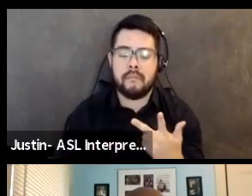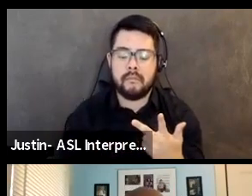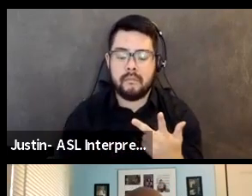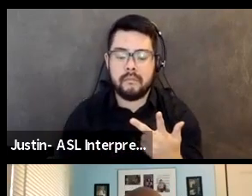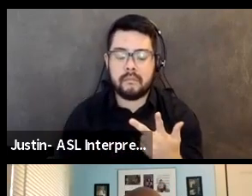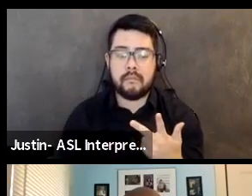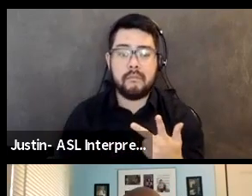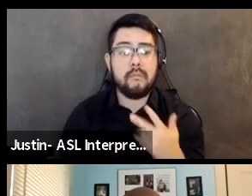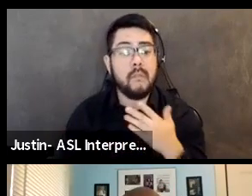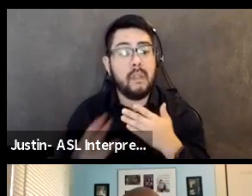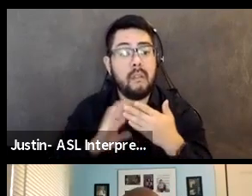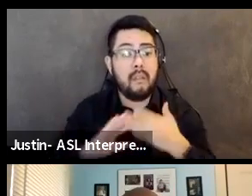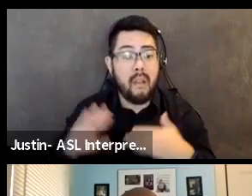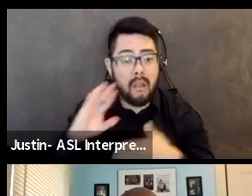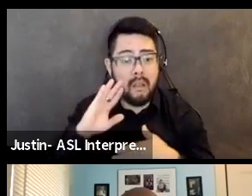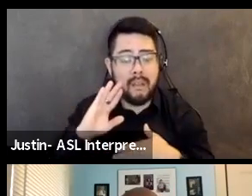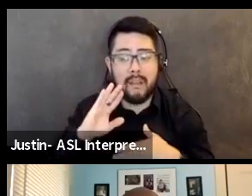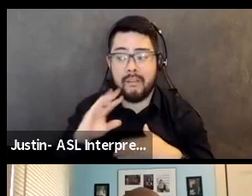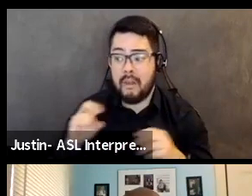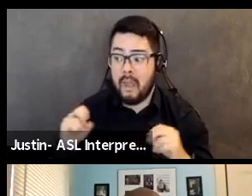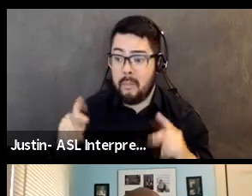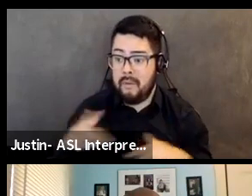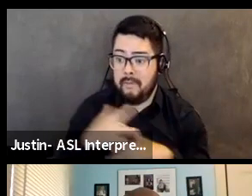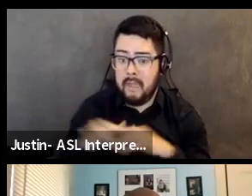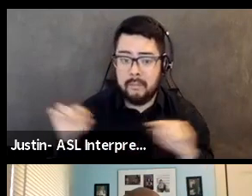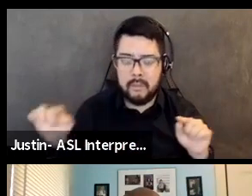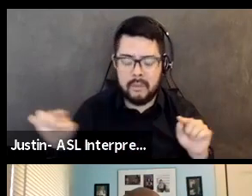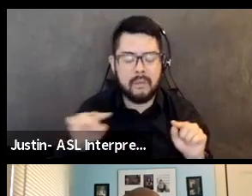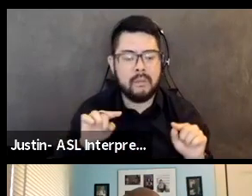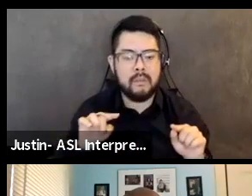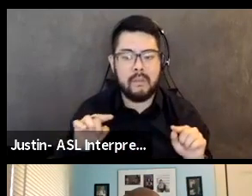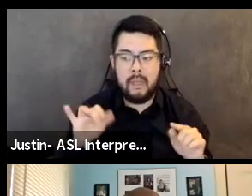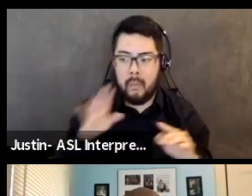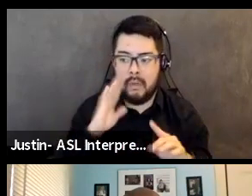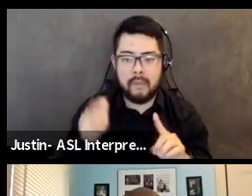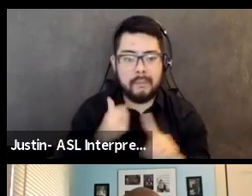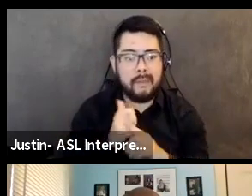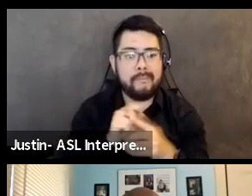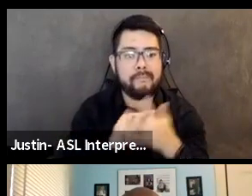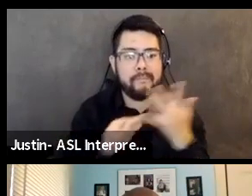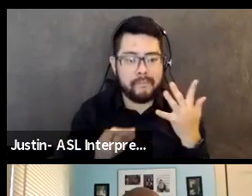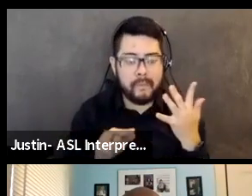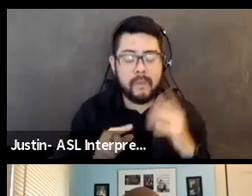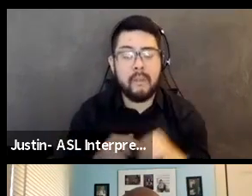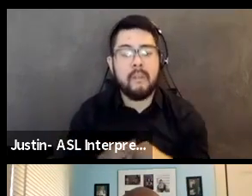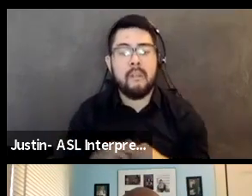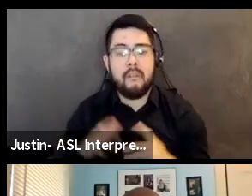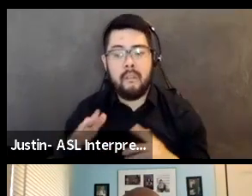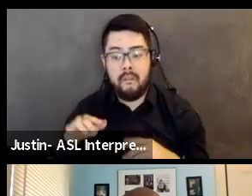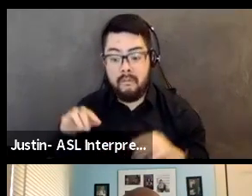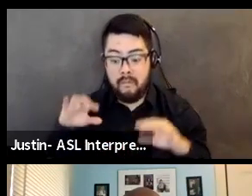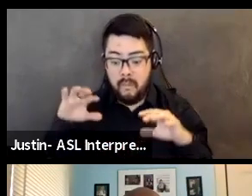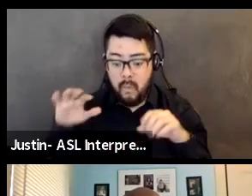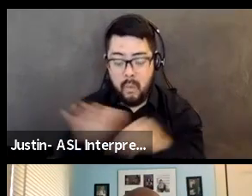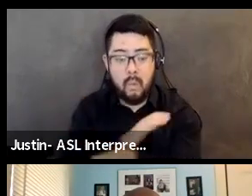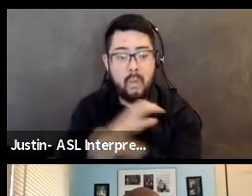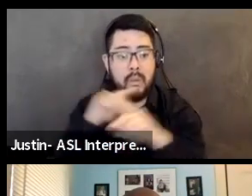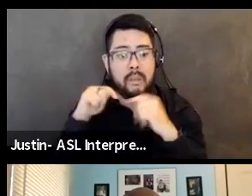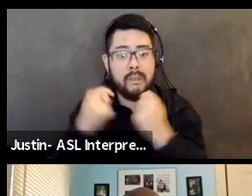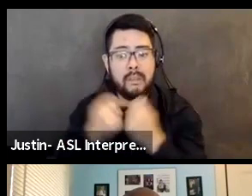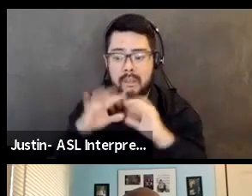uh college and and opportunities at all so i really want to commend uh the the entire team in all of the different